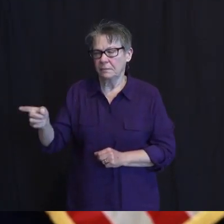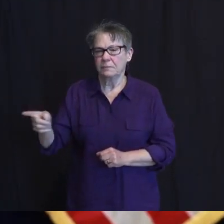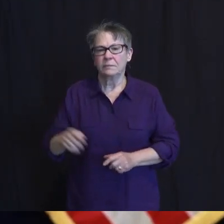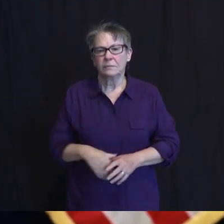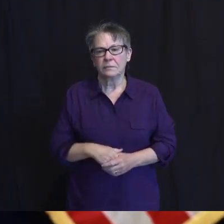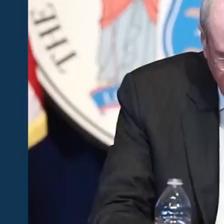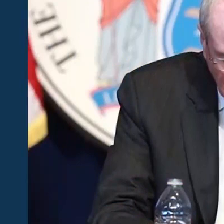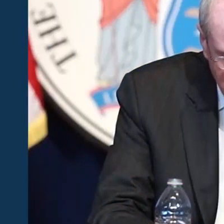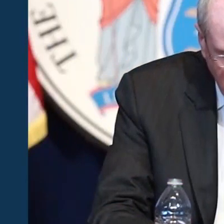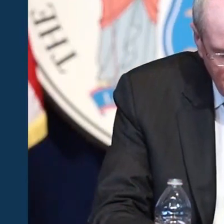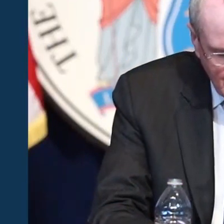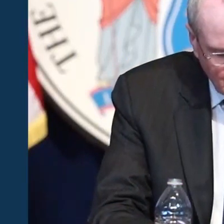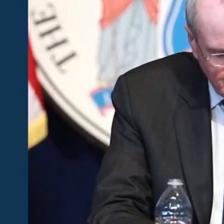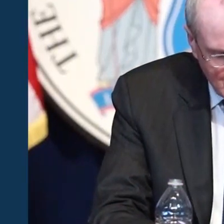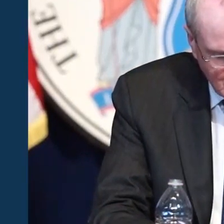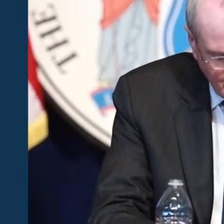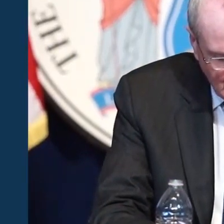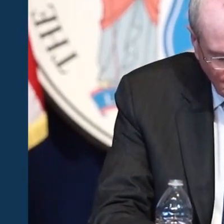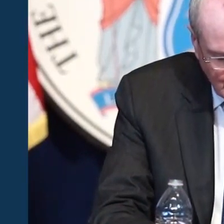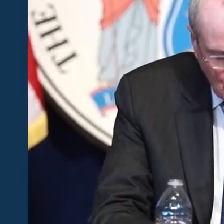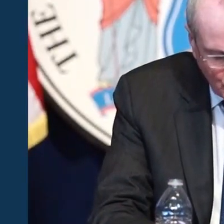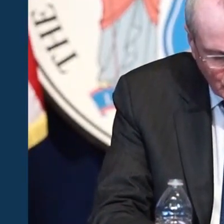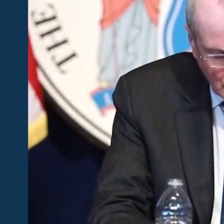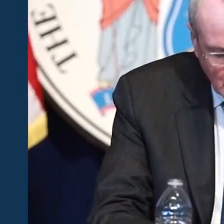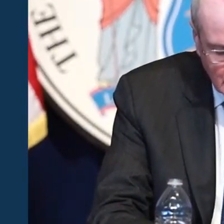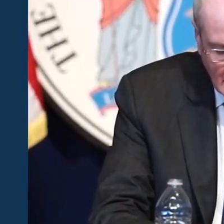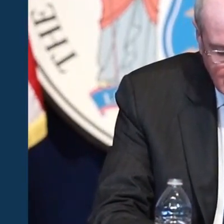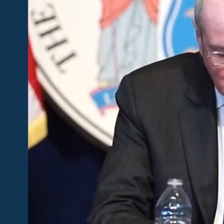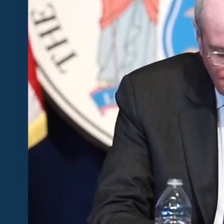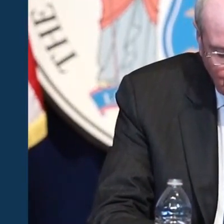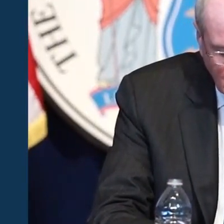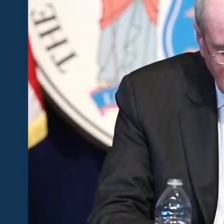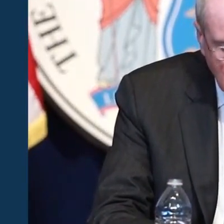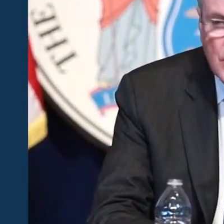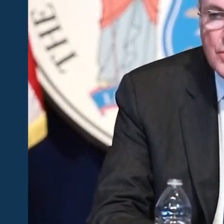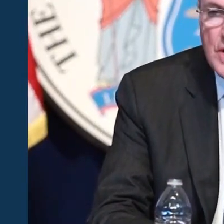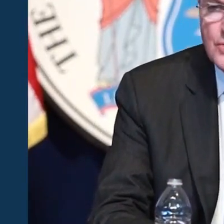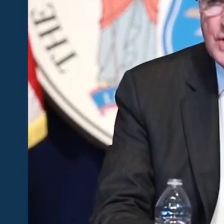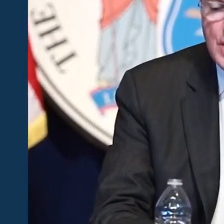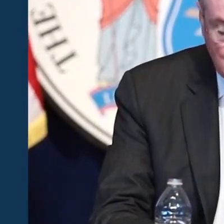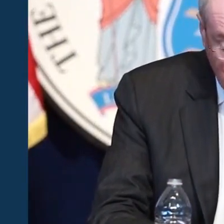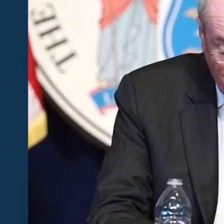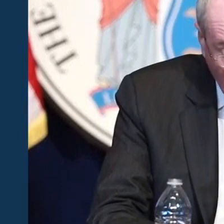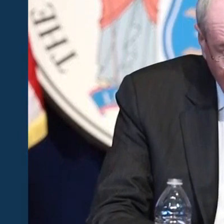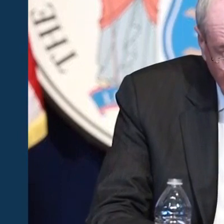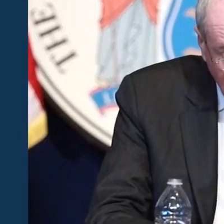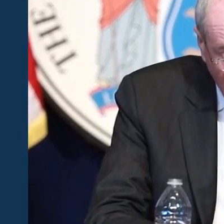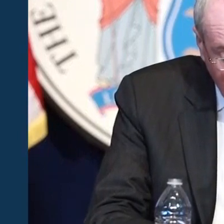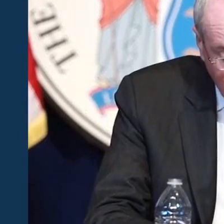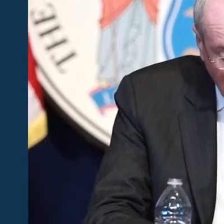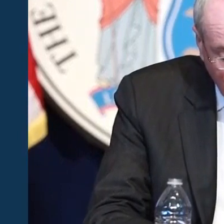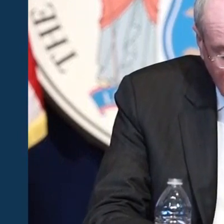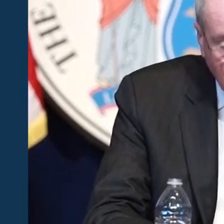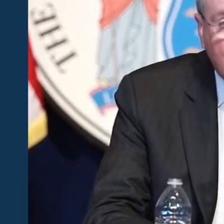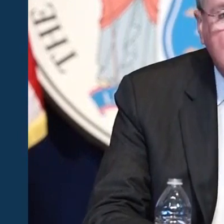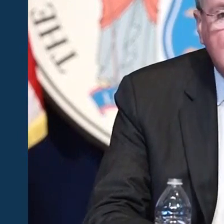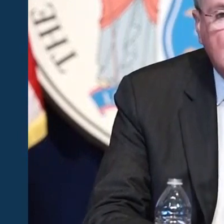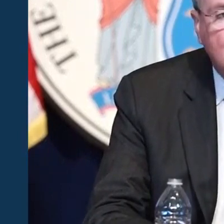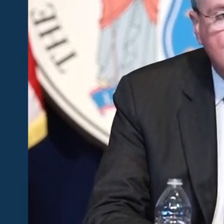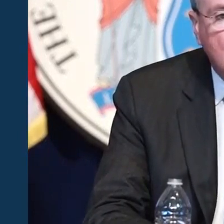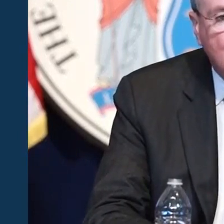Let's start, as we have been over the past couple of weeks, with the overnight numbers. Since yesterday's report, we have been notified